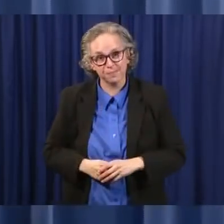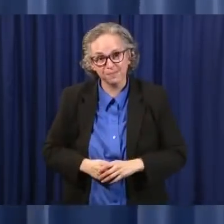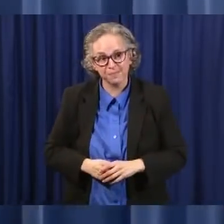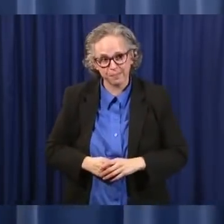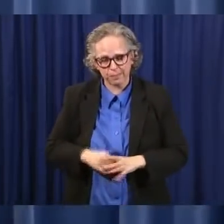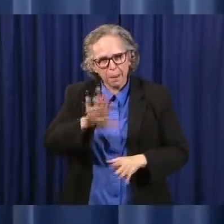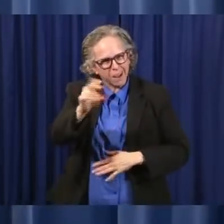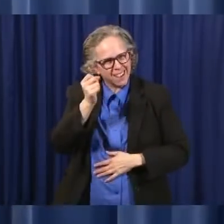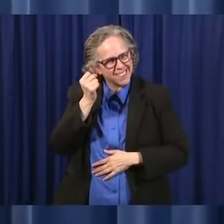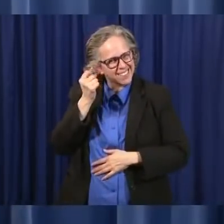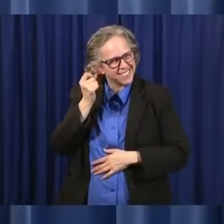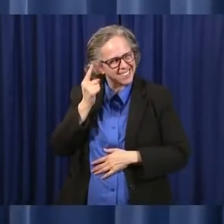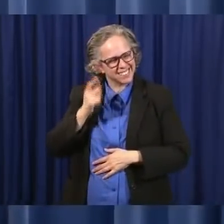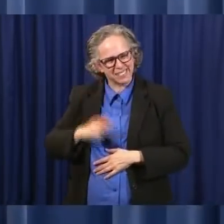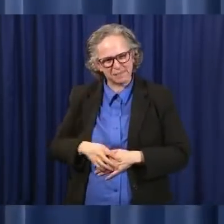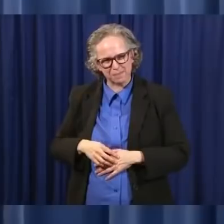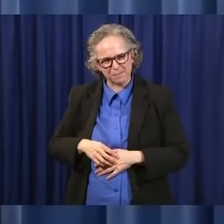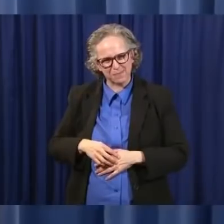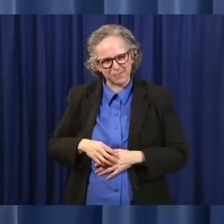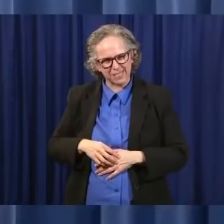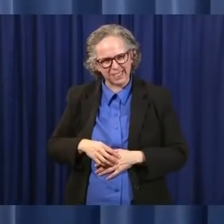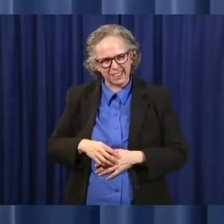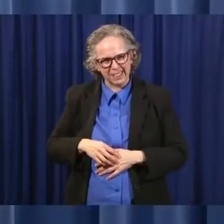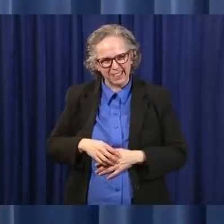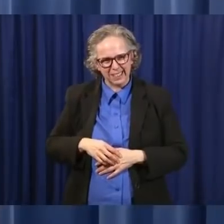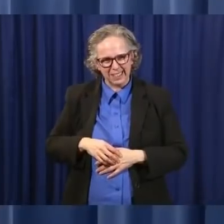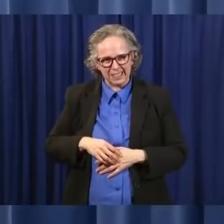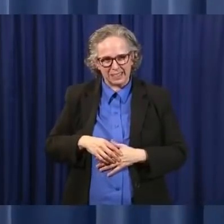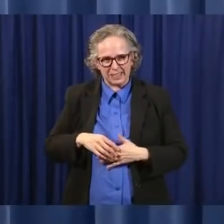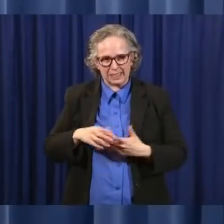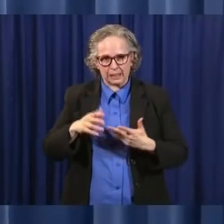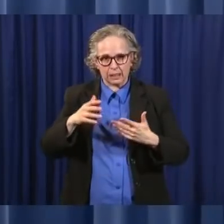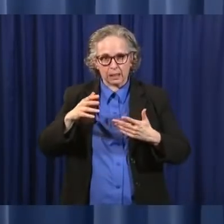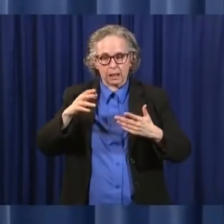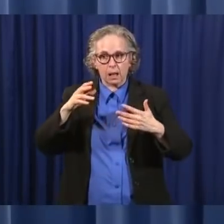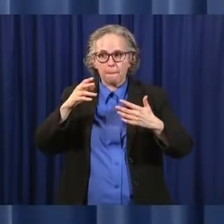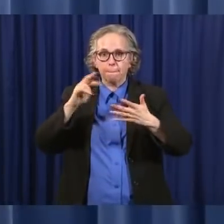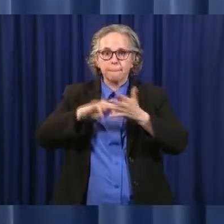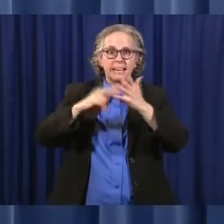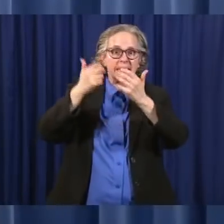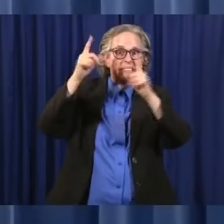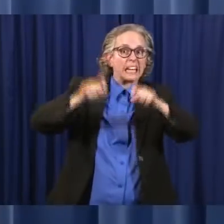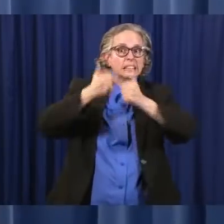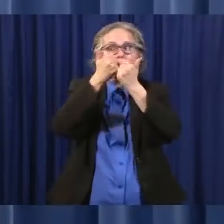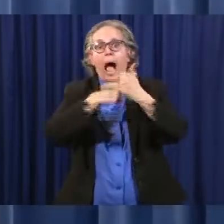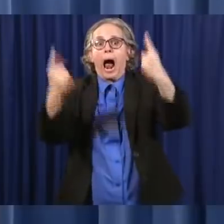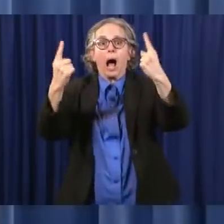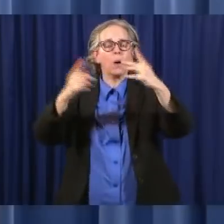But we certainly do not have unlimited testing. We have